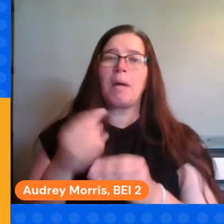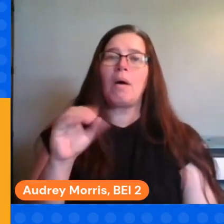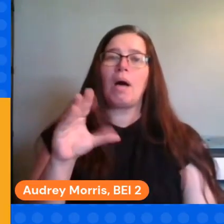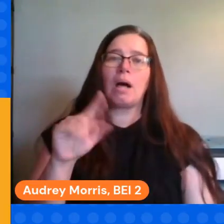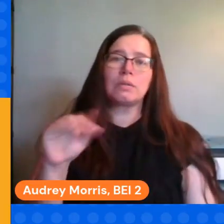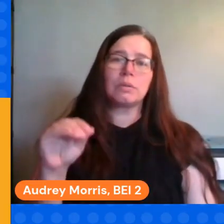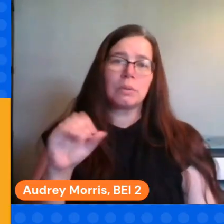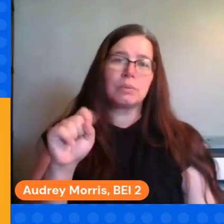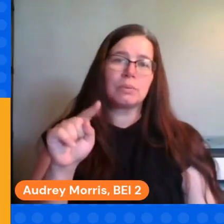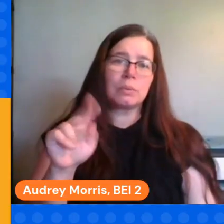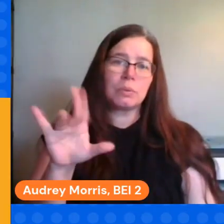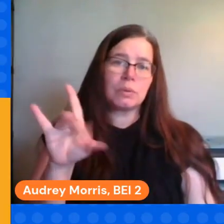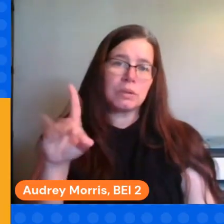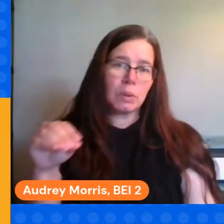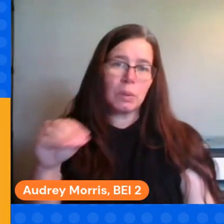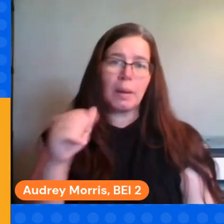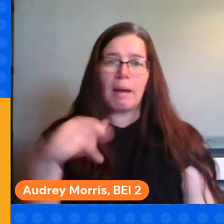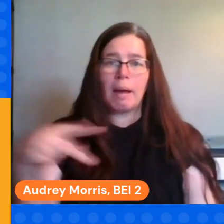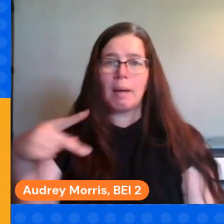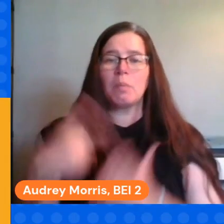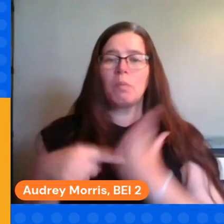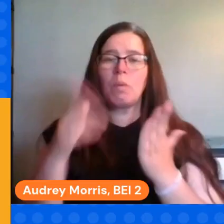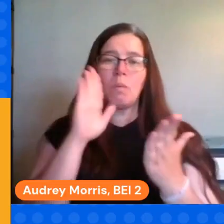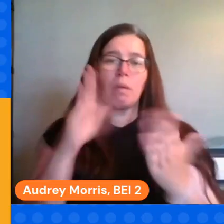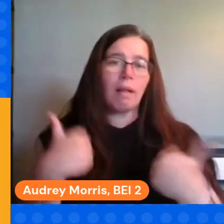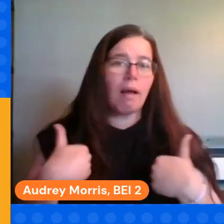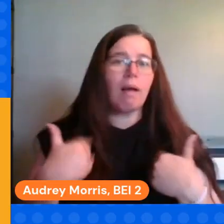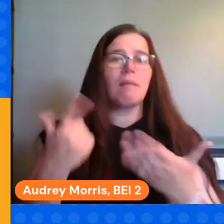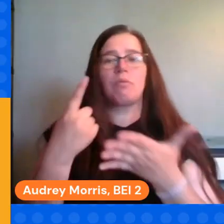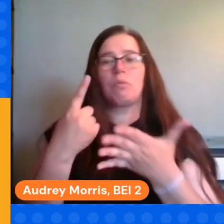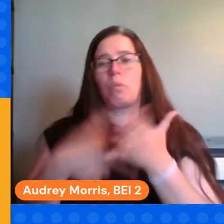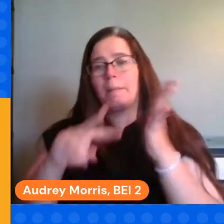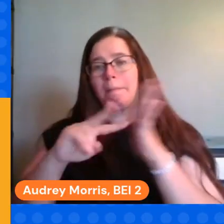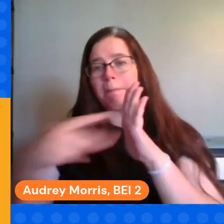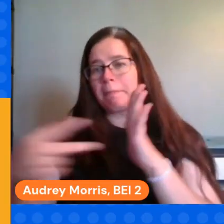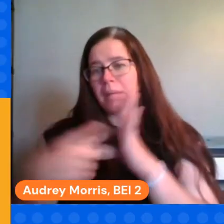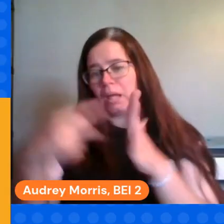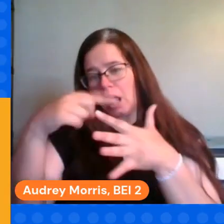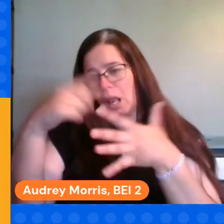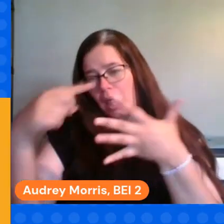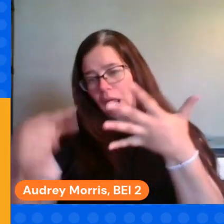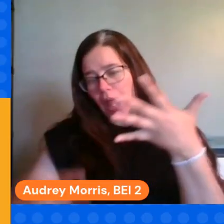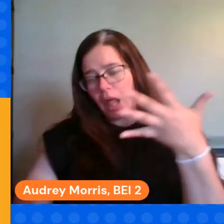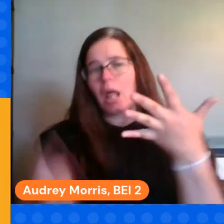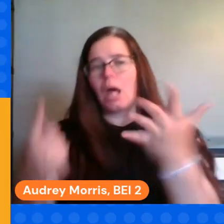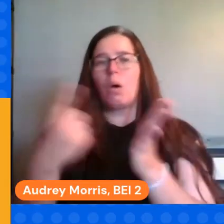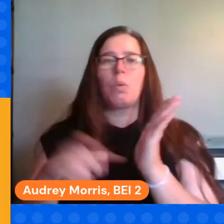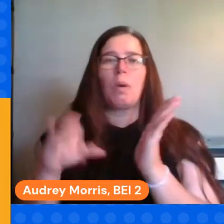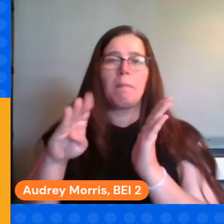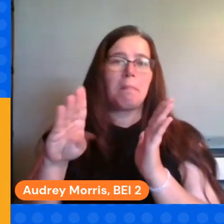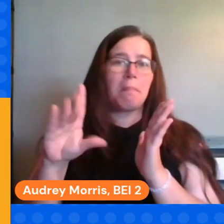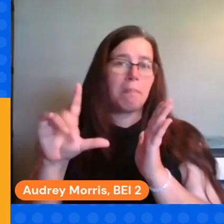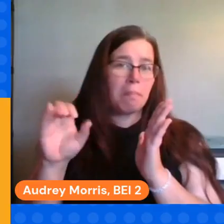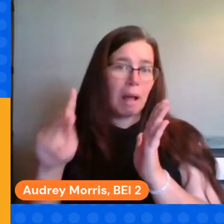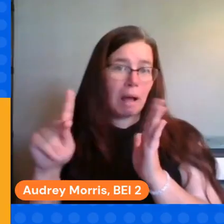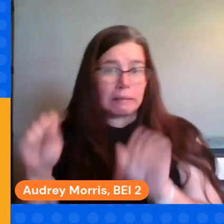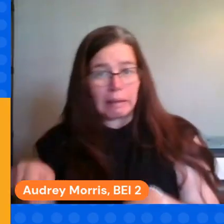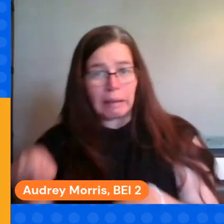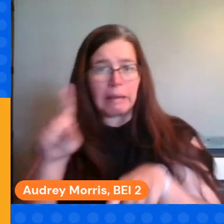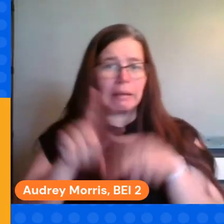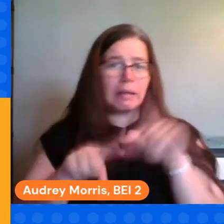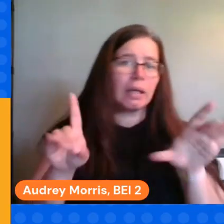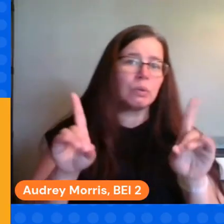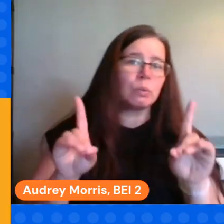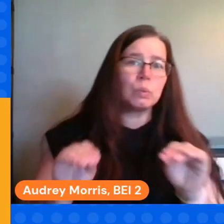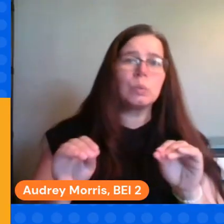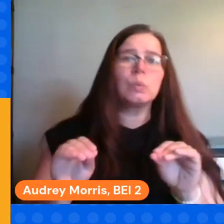to, what you're going to find in the app, what each thing means there, what this block can do or what cannot, and how it works. It's mainly